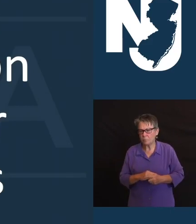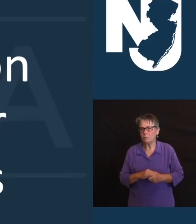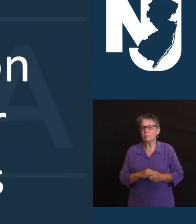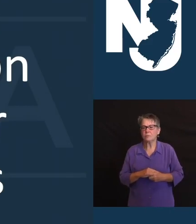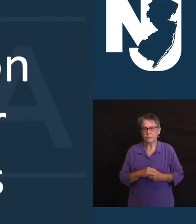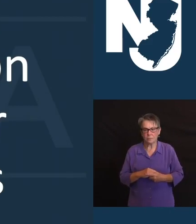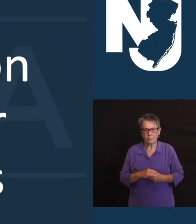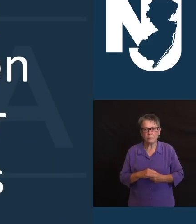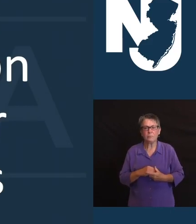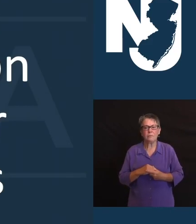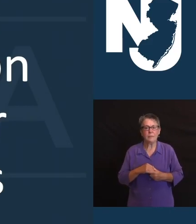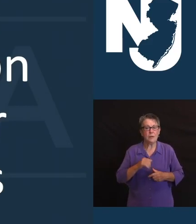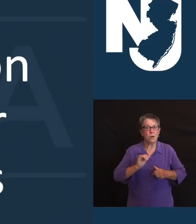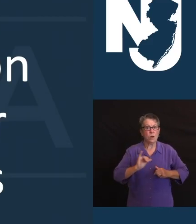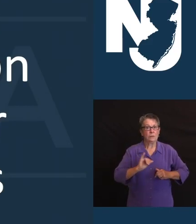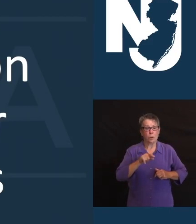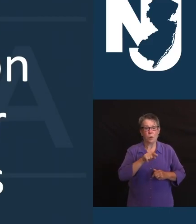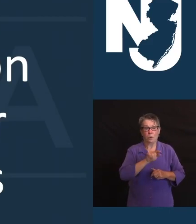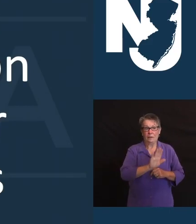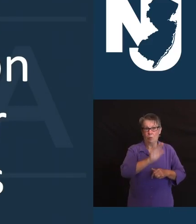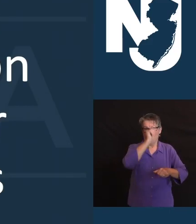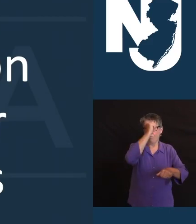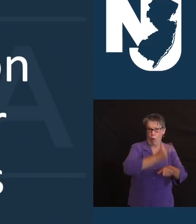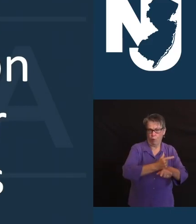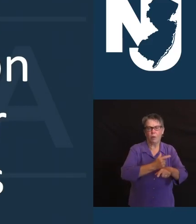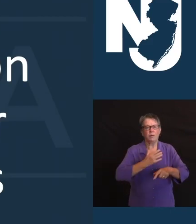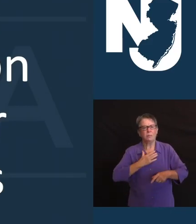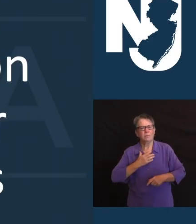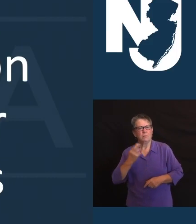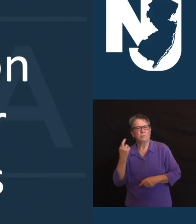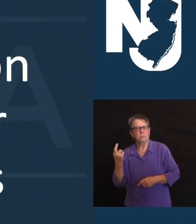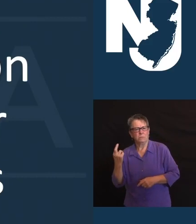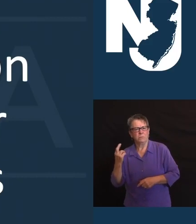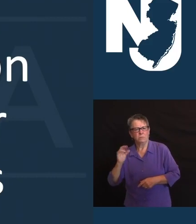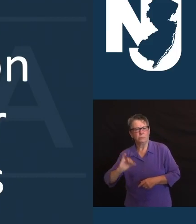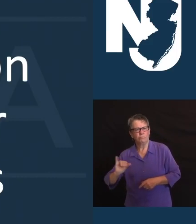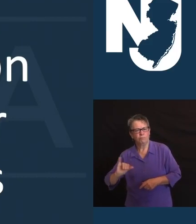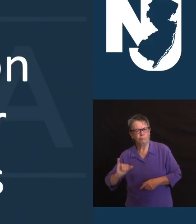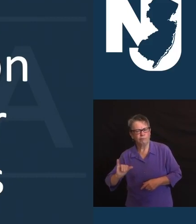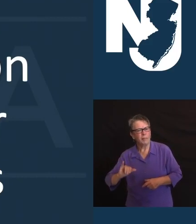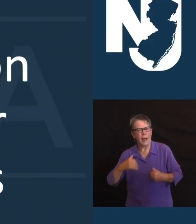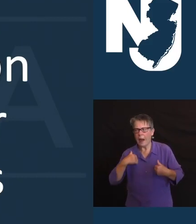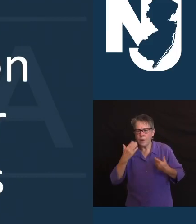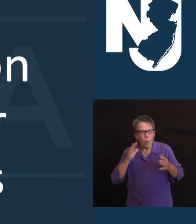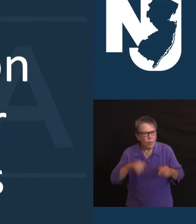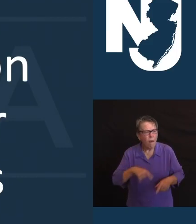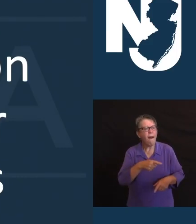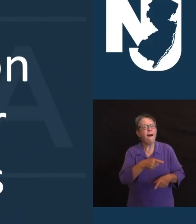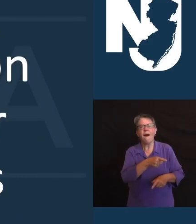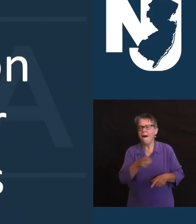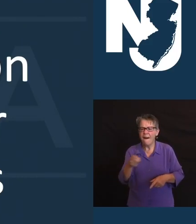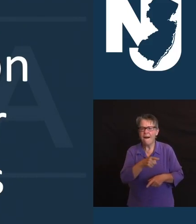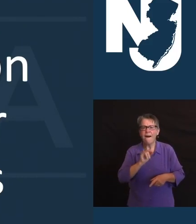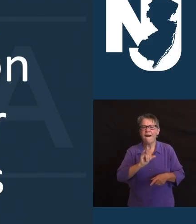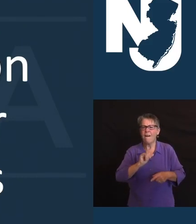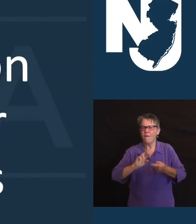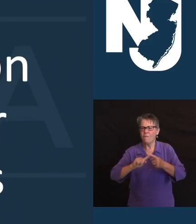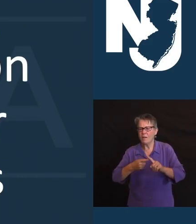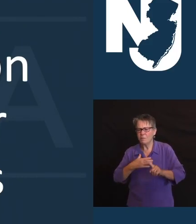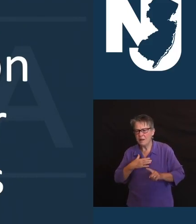Westendorf, so shout out to Cindy as well. And I thanked him for all that Team Life is doing to help others. Check them out. They're at